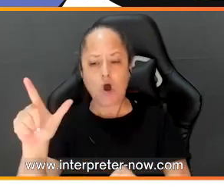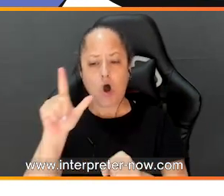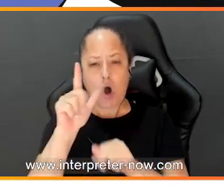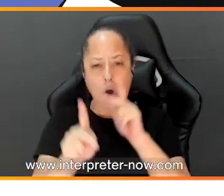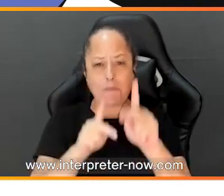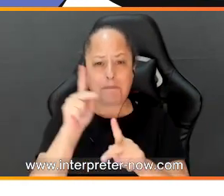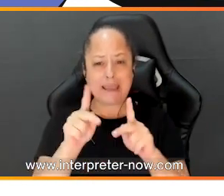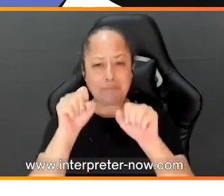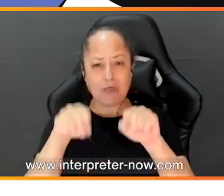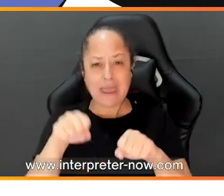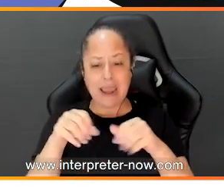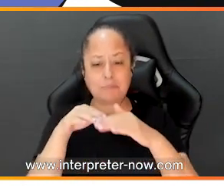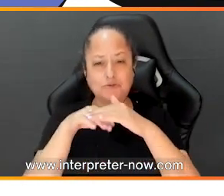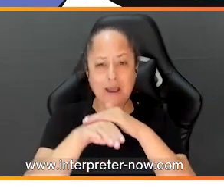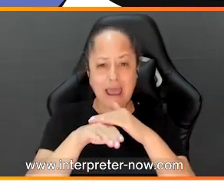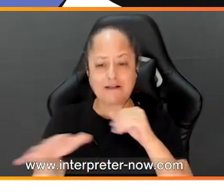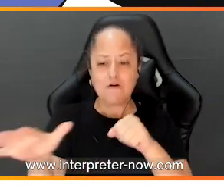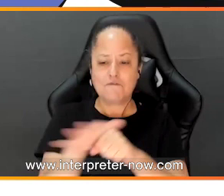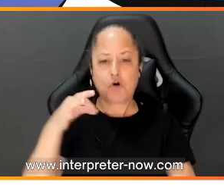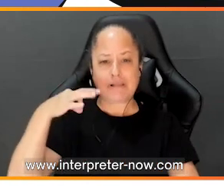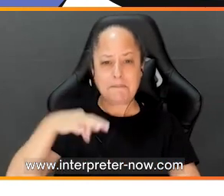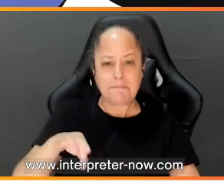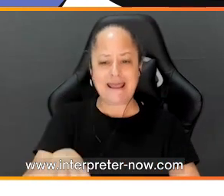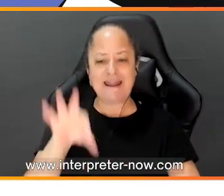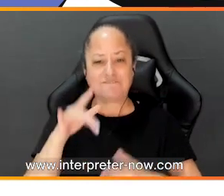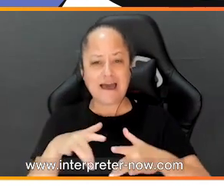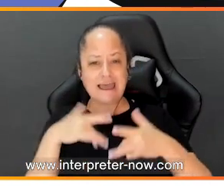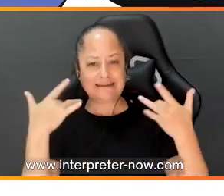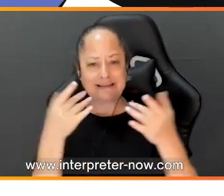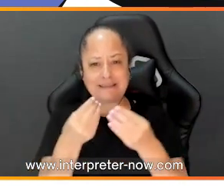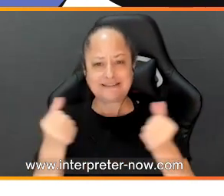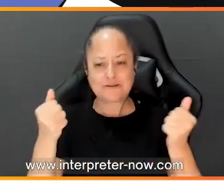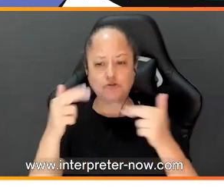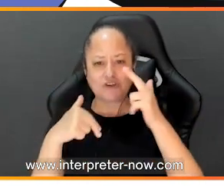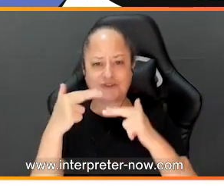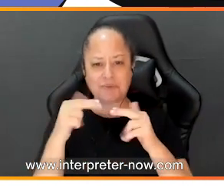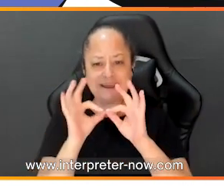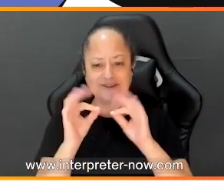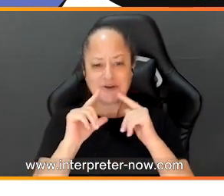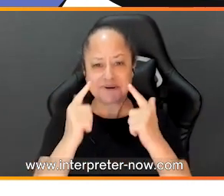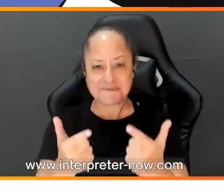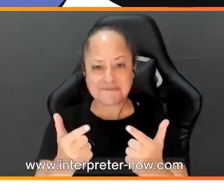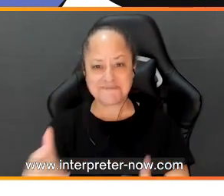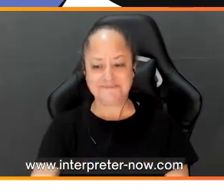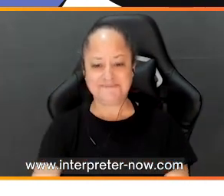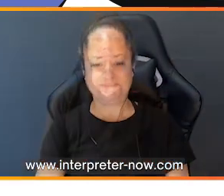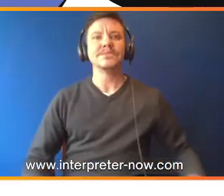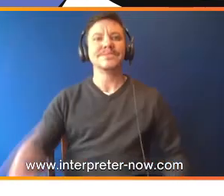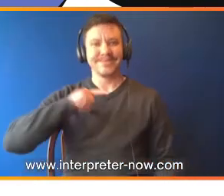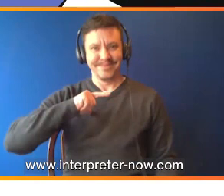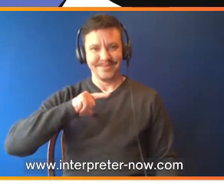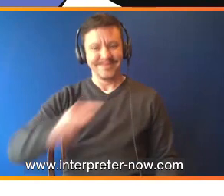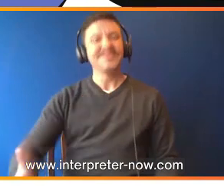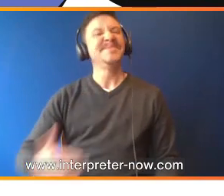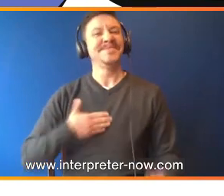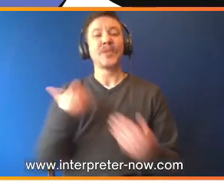access, fully benefit from, and find delight in the solutions that we build. So that is my redefined definition of inclusive design